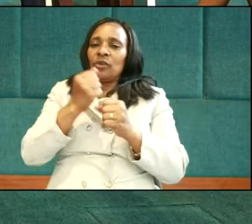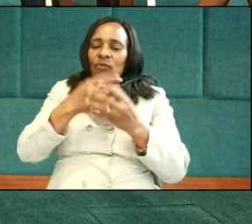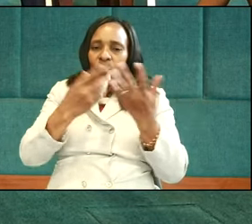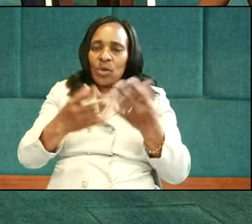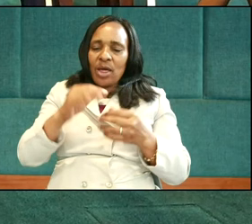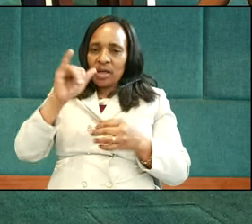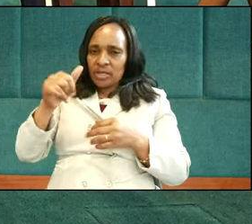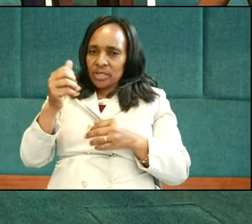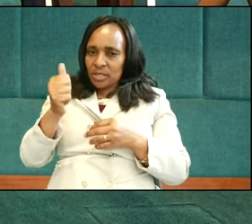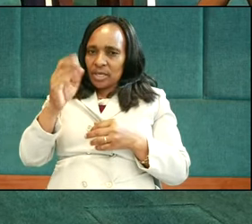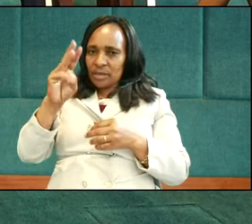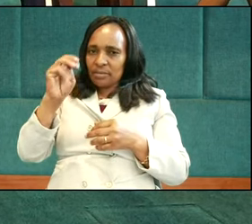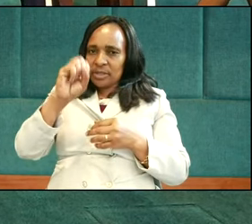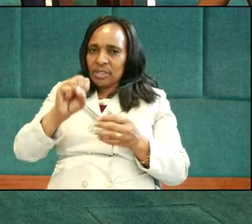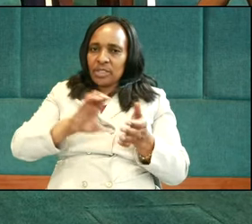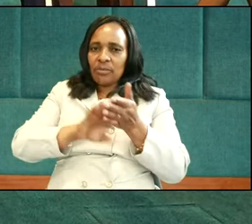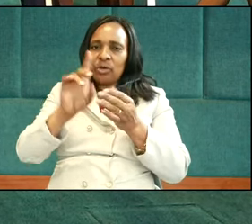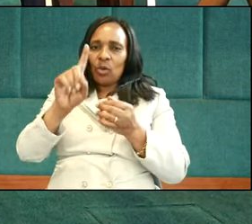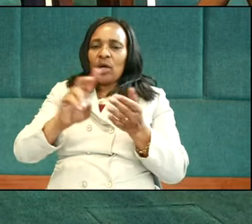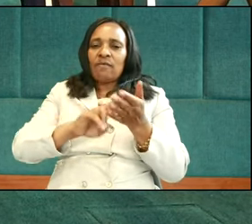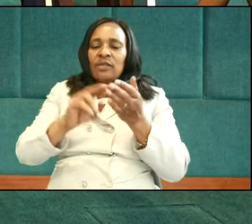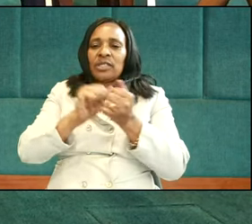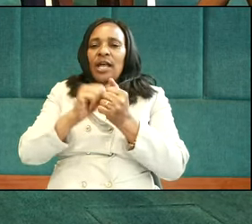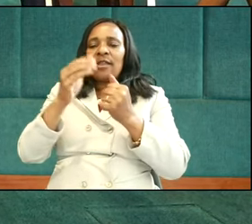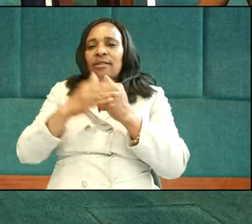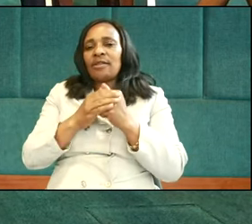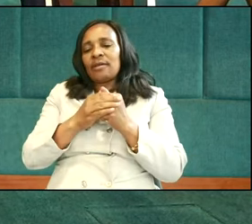of James 1:19.